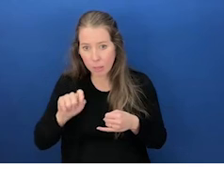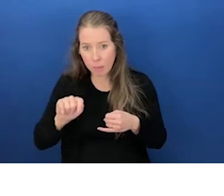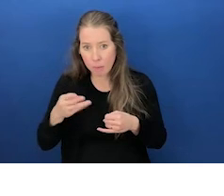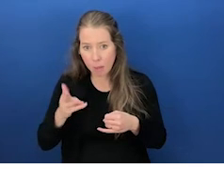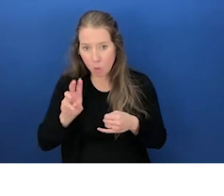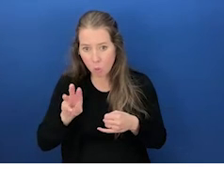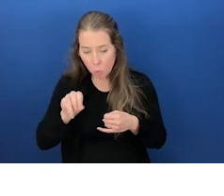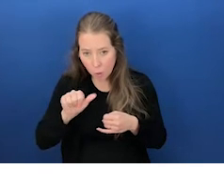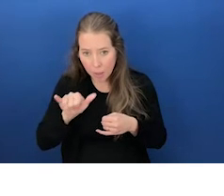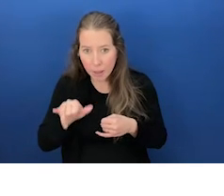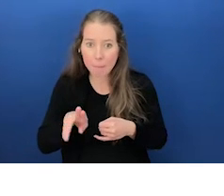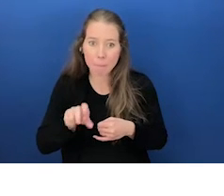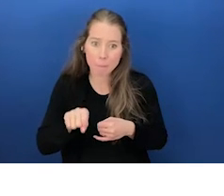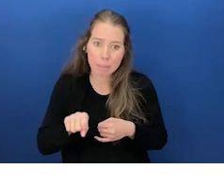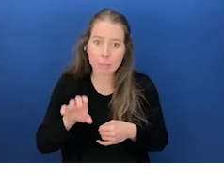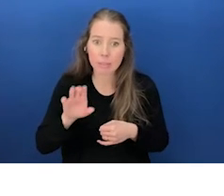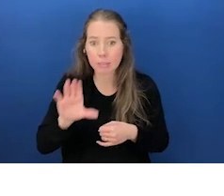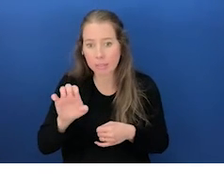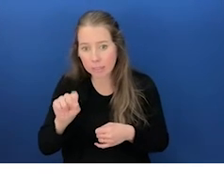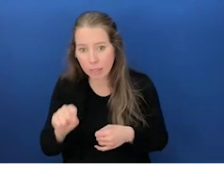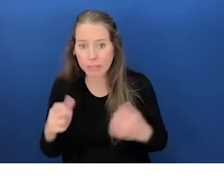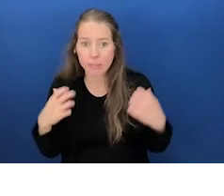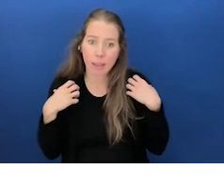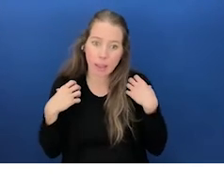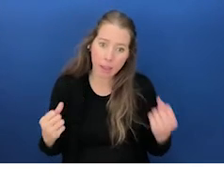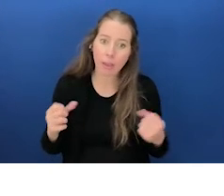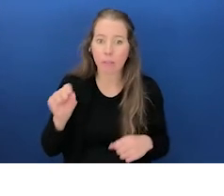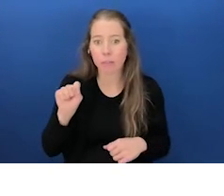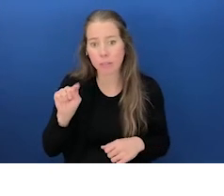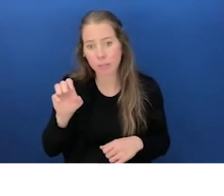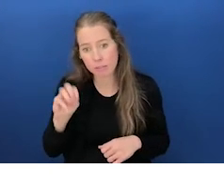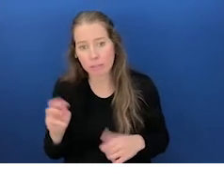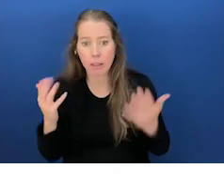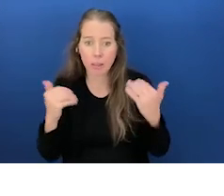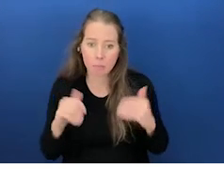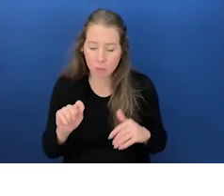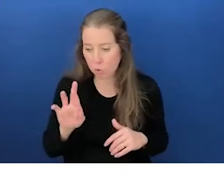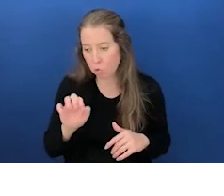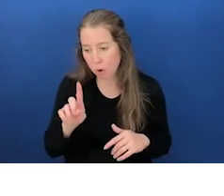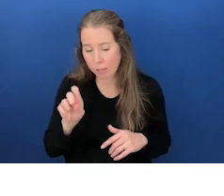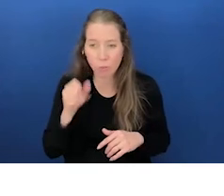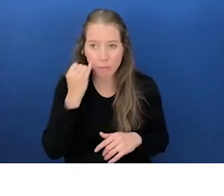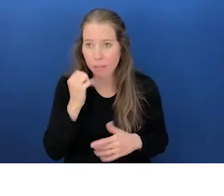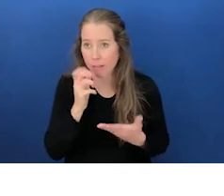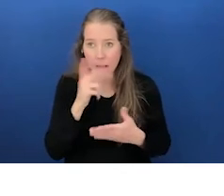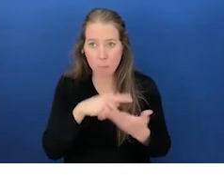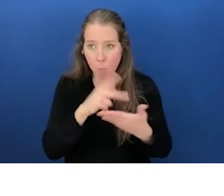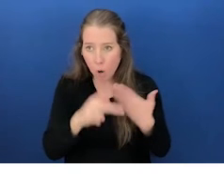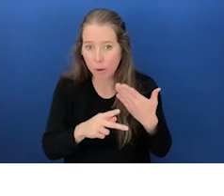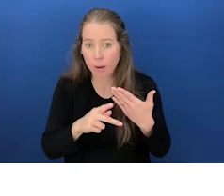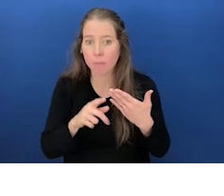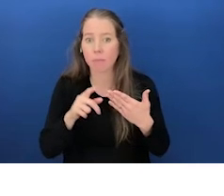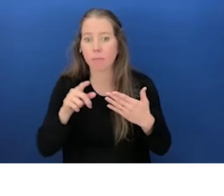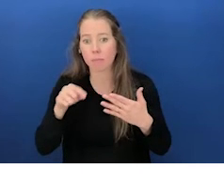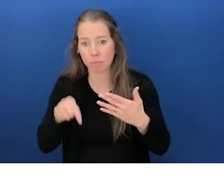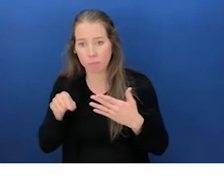CS, health and STEM, tech and trades. So these students who are not part of any programs will come to us, like myself. I have a team of